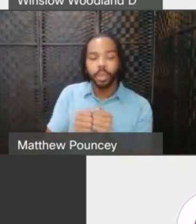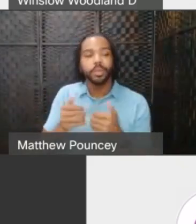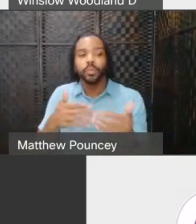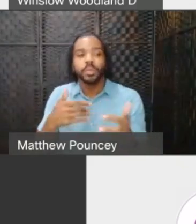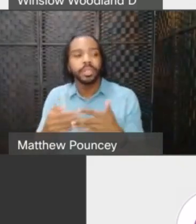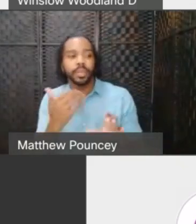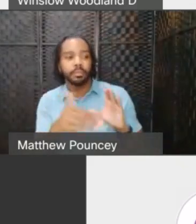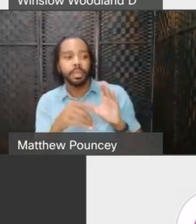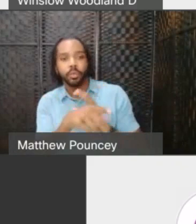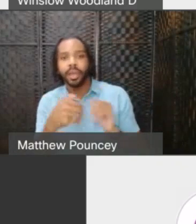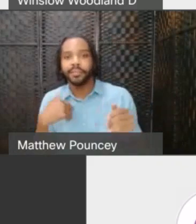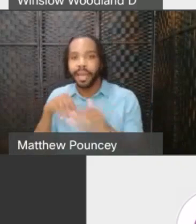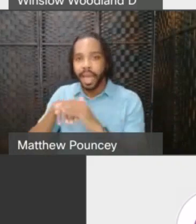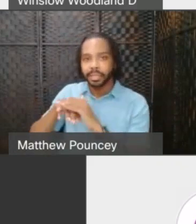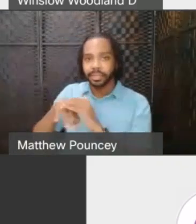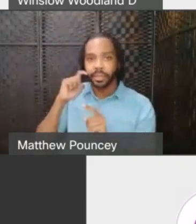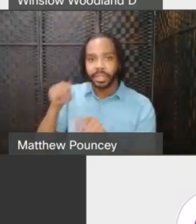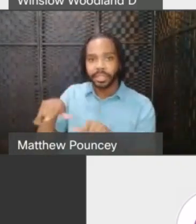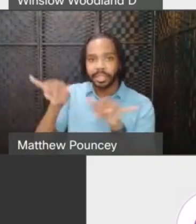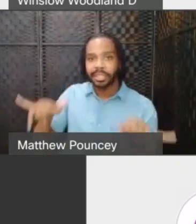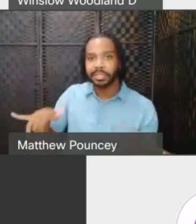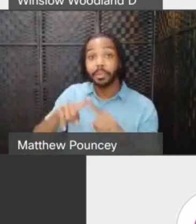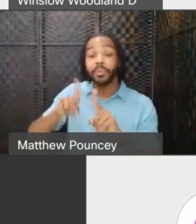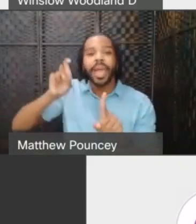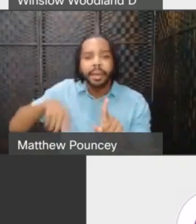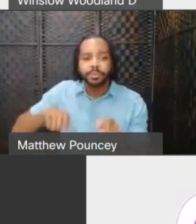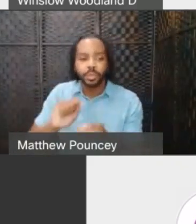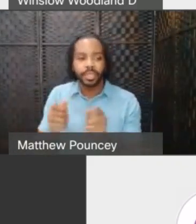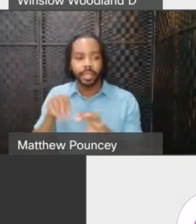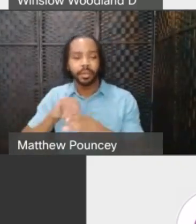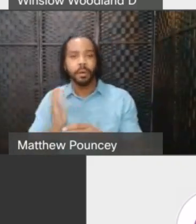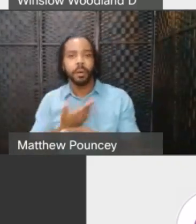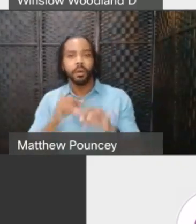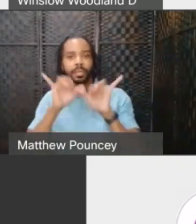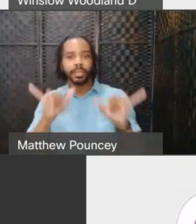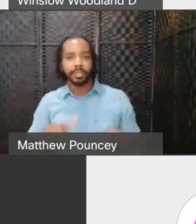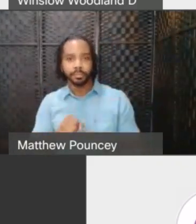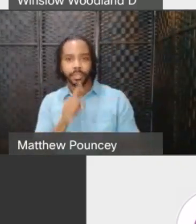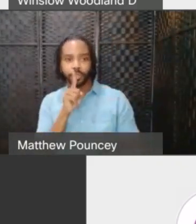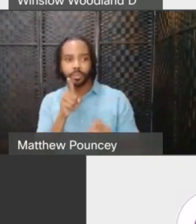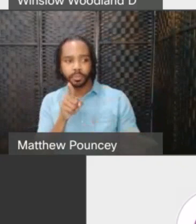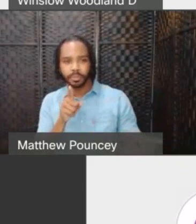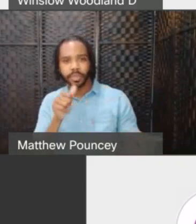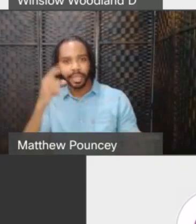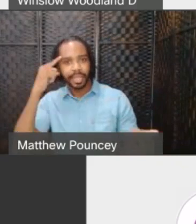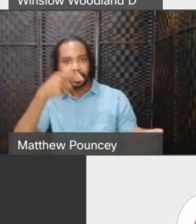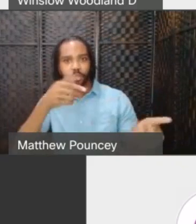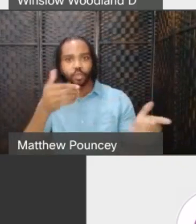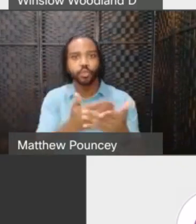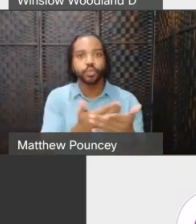access to. But we have to change it in the system so the system does not treat them as a new